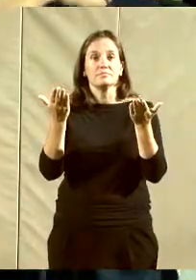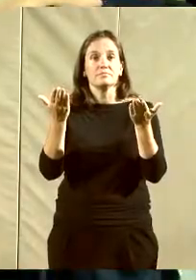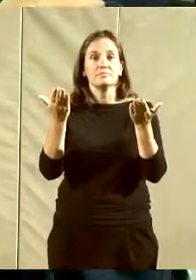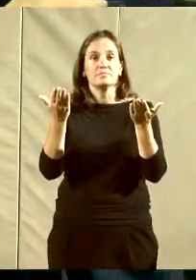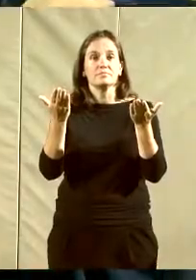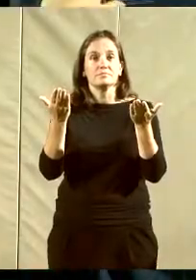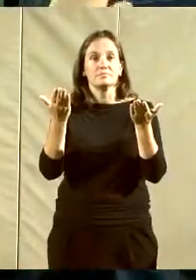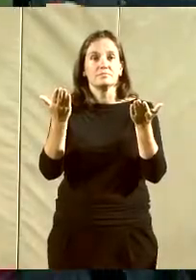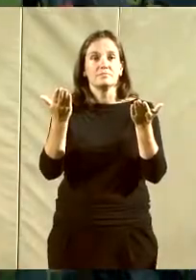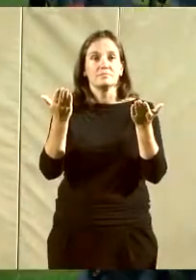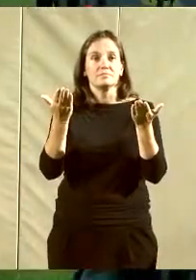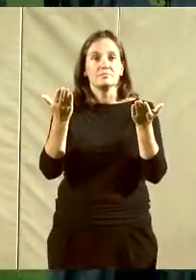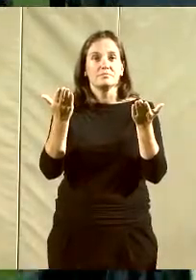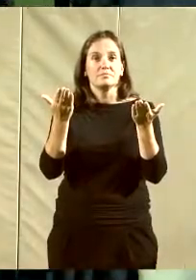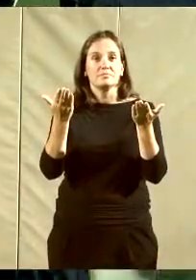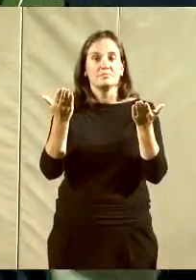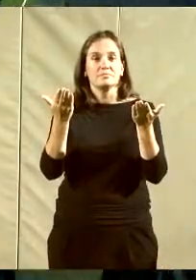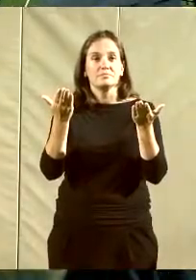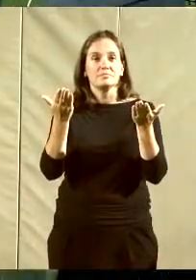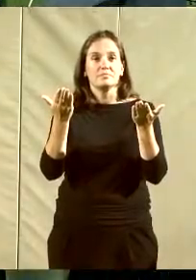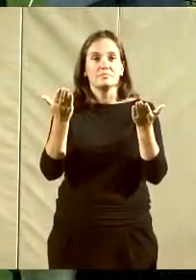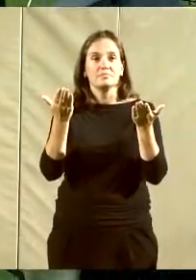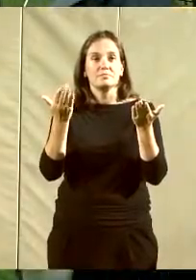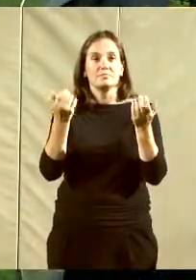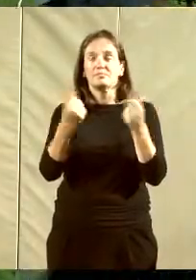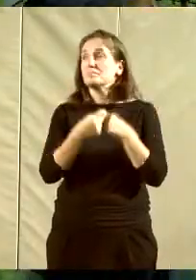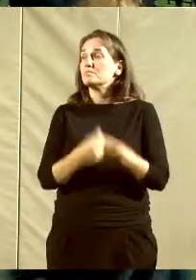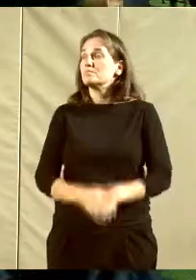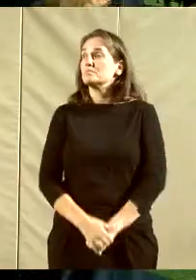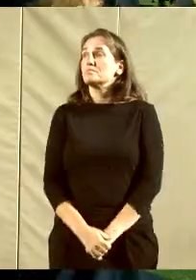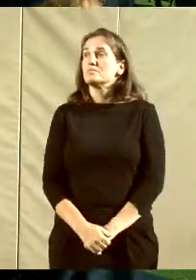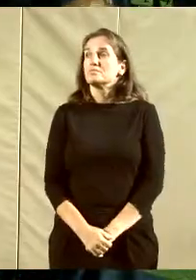You know the drill, join hands.